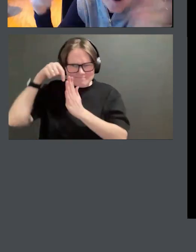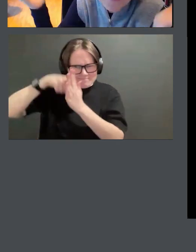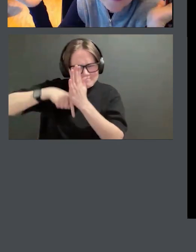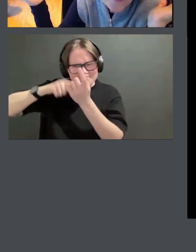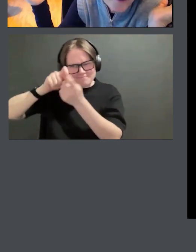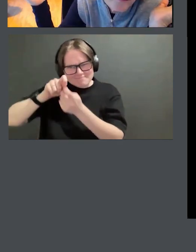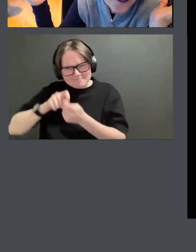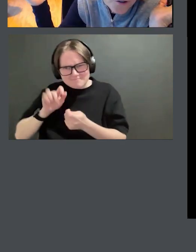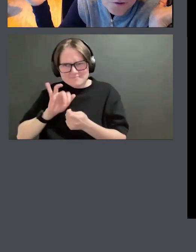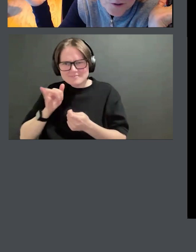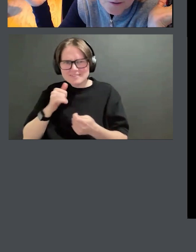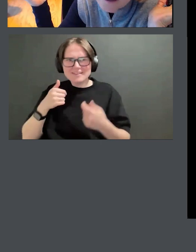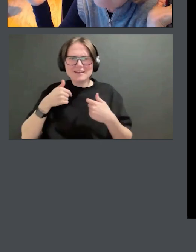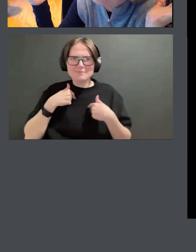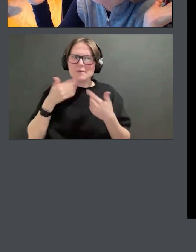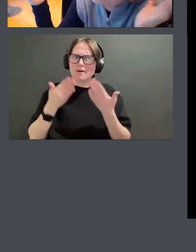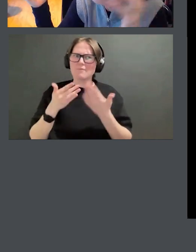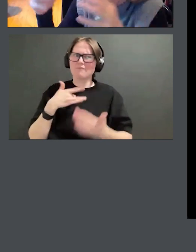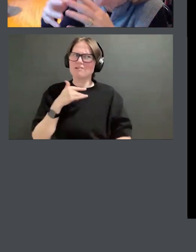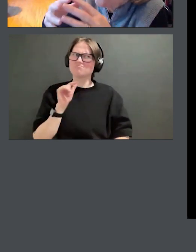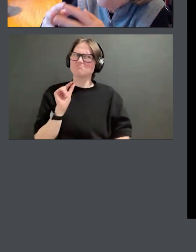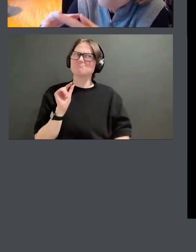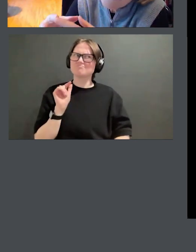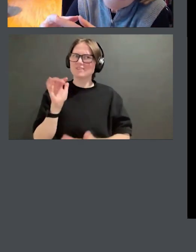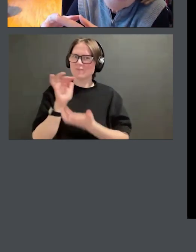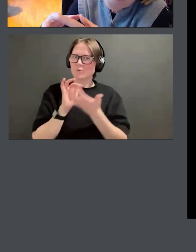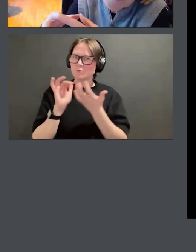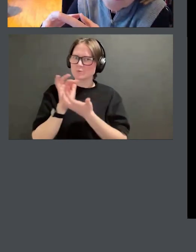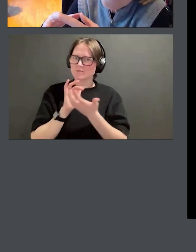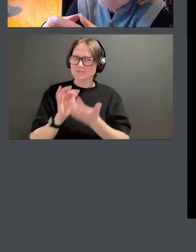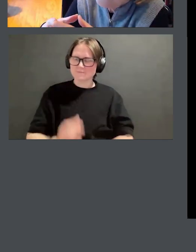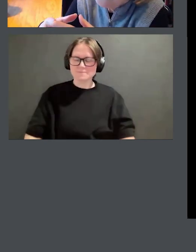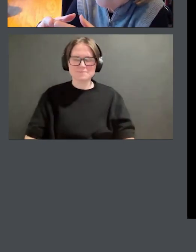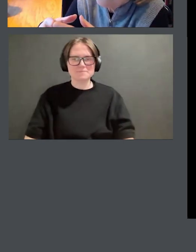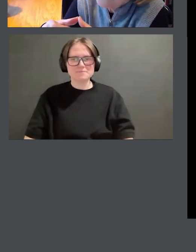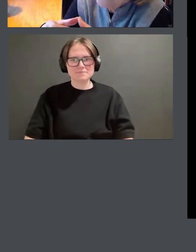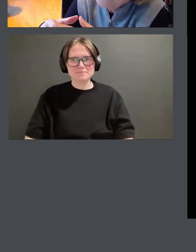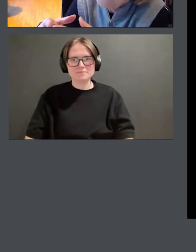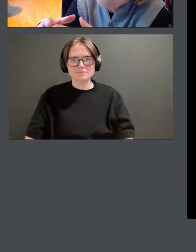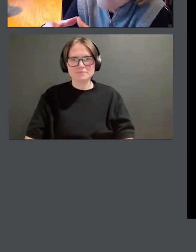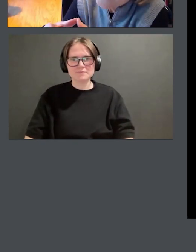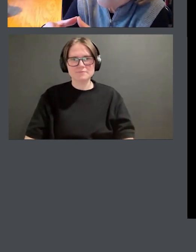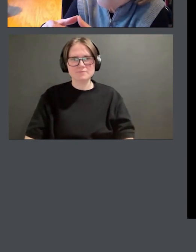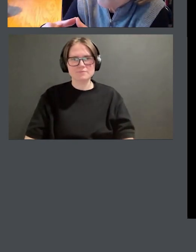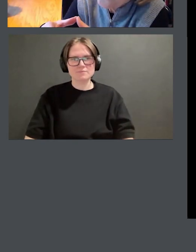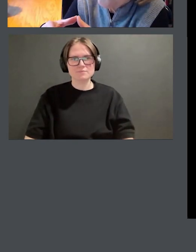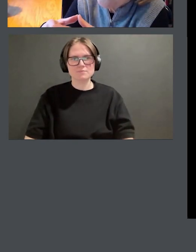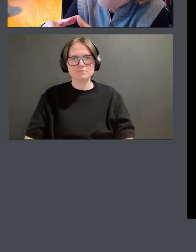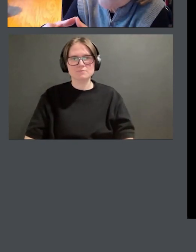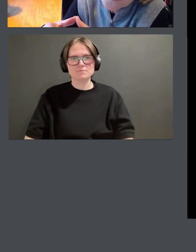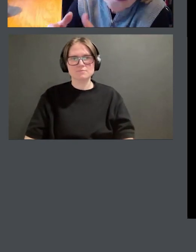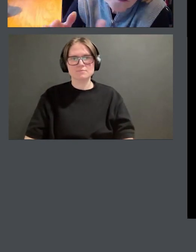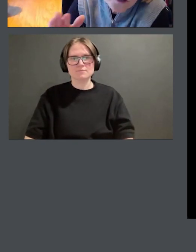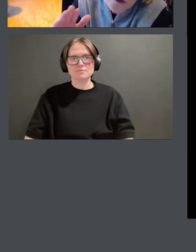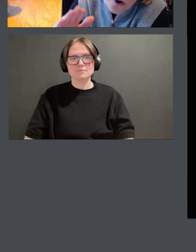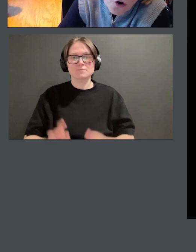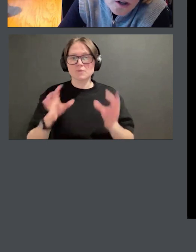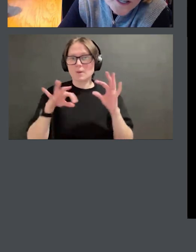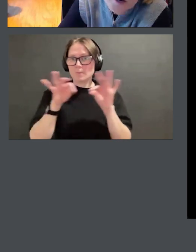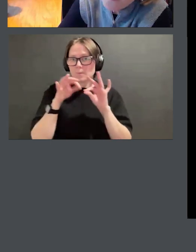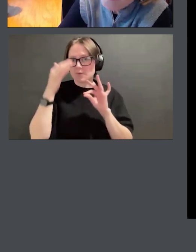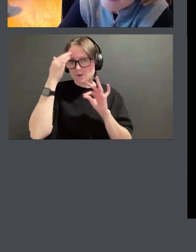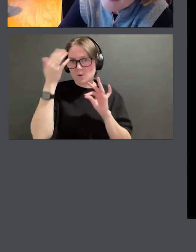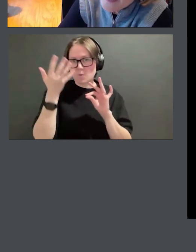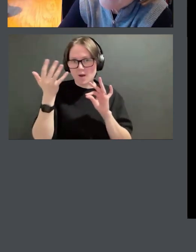have, you're probably a little confused. Well, the lesson here is that the